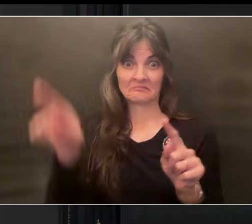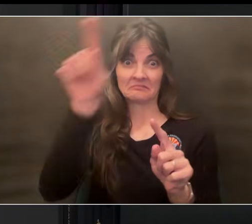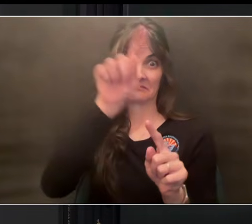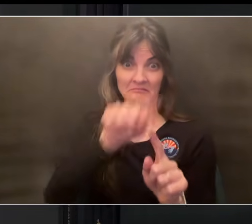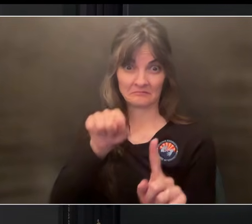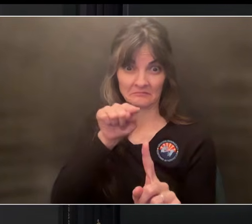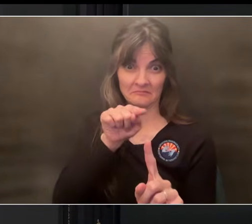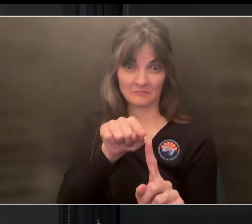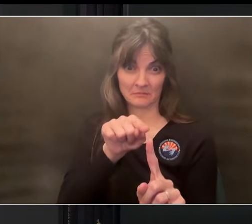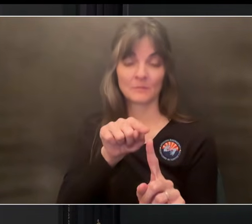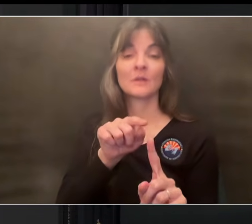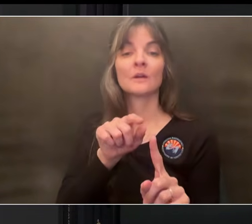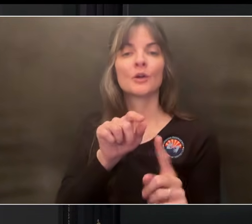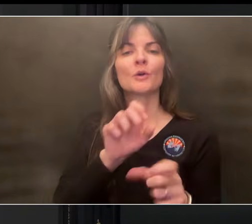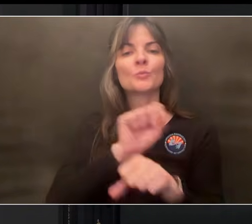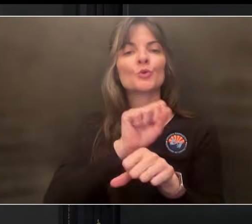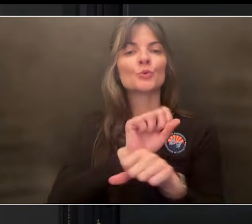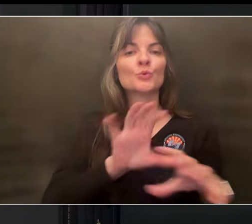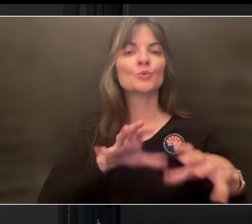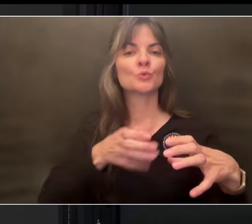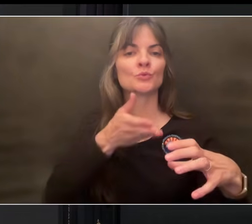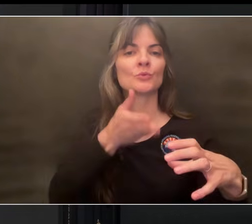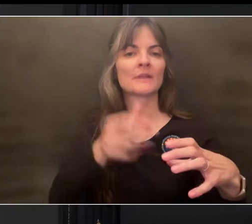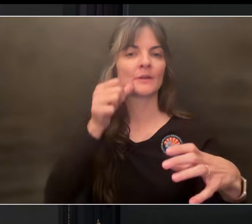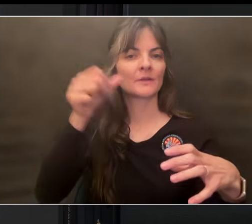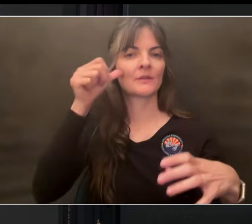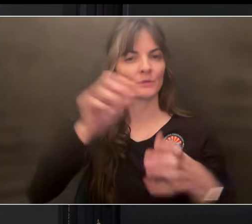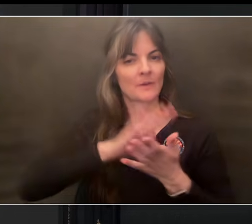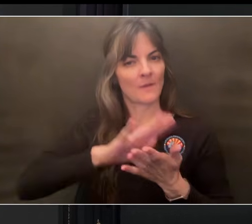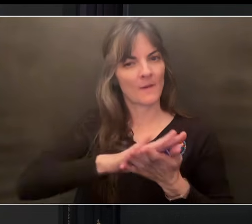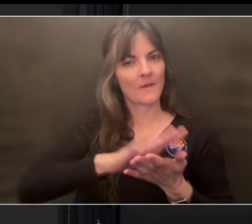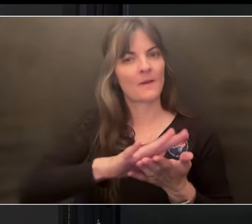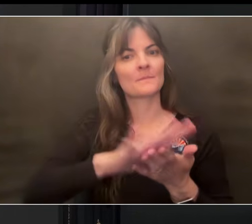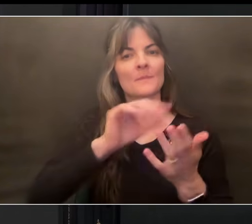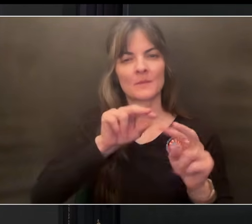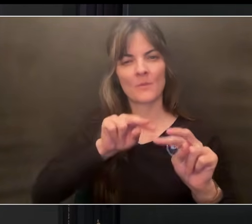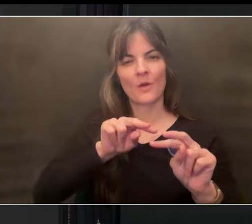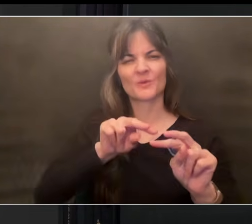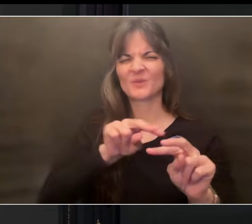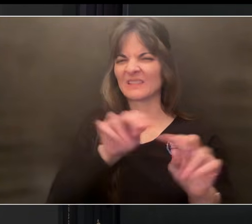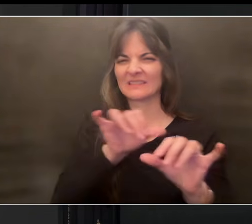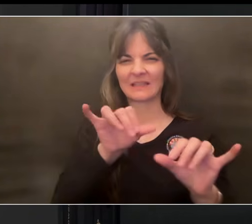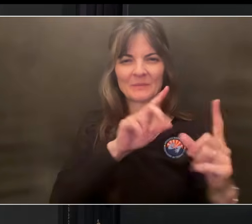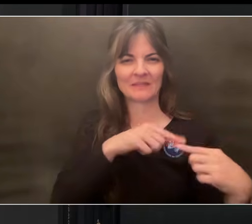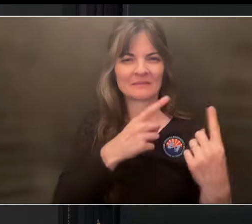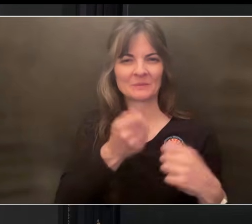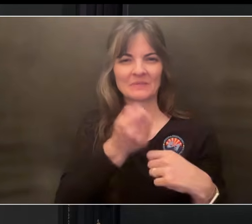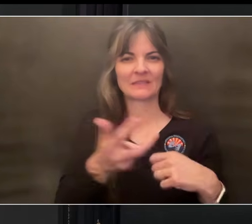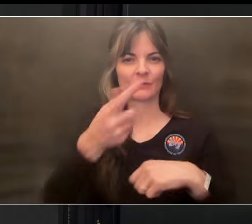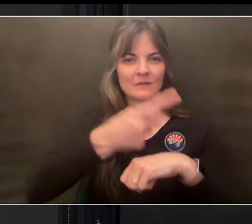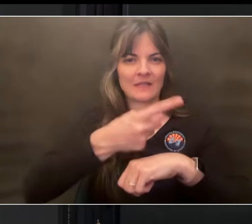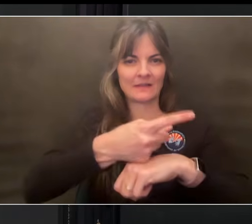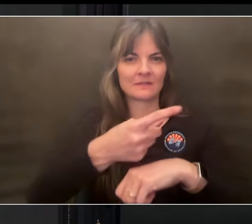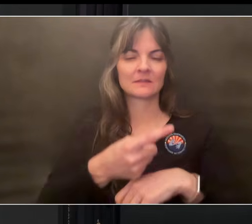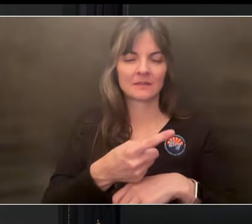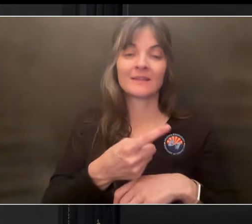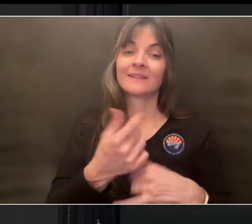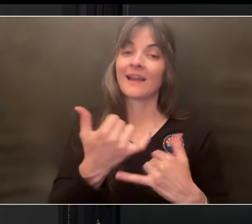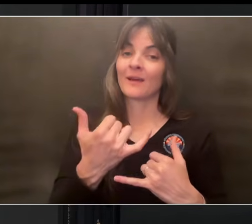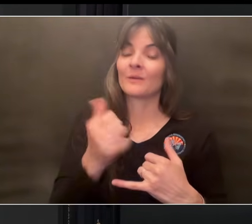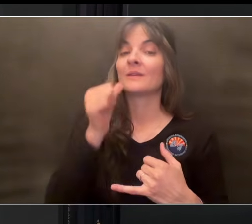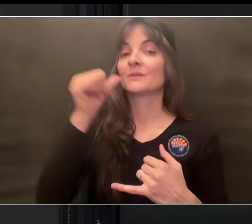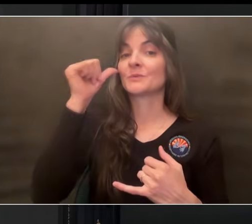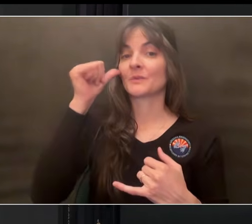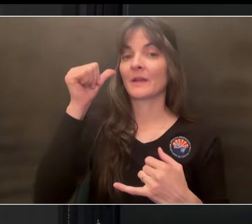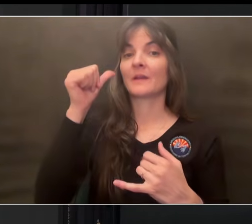earlier in the day, yesterday, mopping up, monitoring that line like they have been for the last several days. One thing that did happen to them